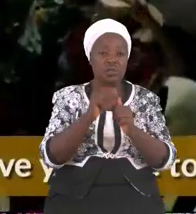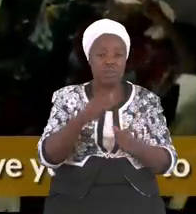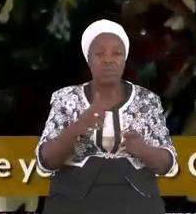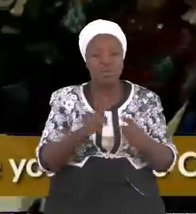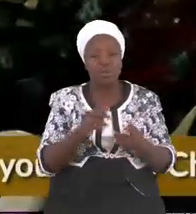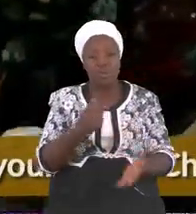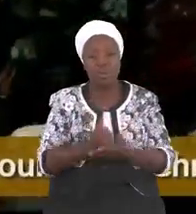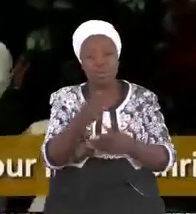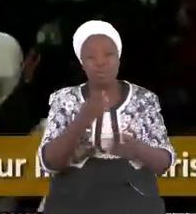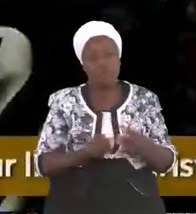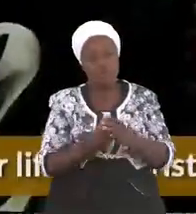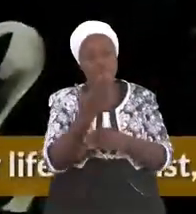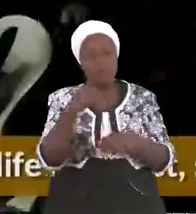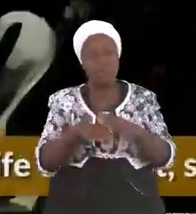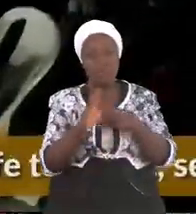in Christ.